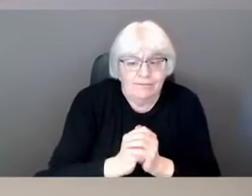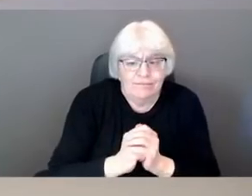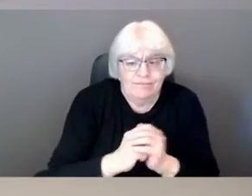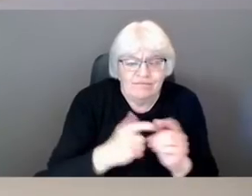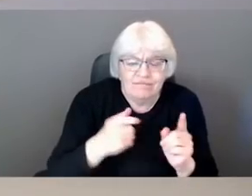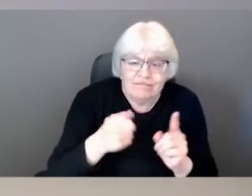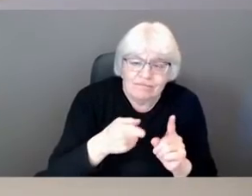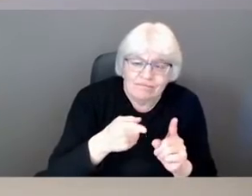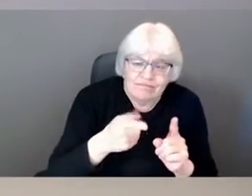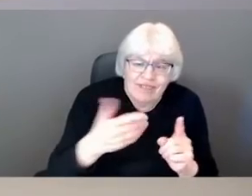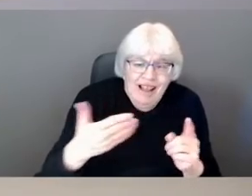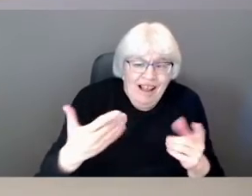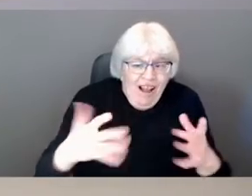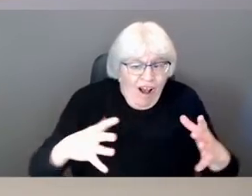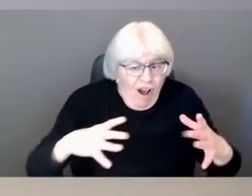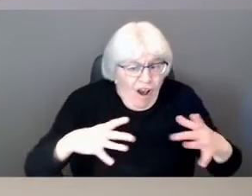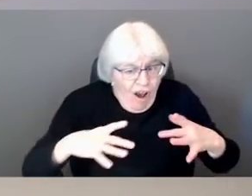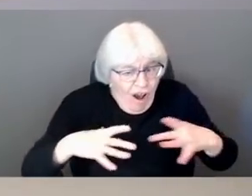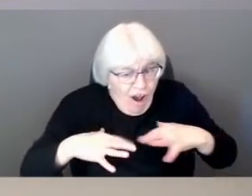continues.